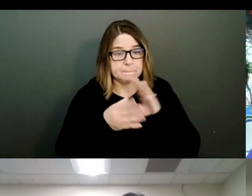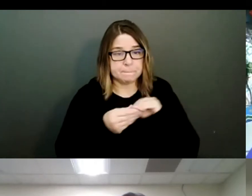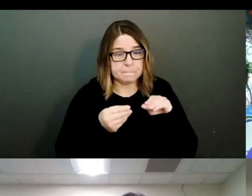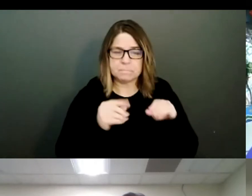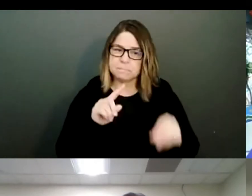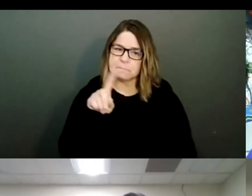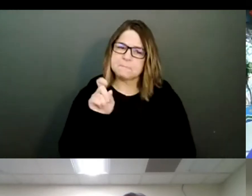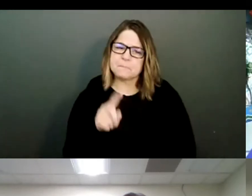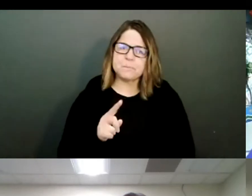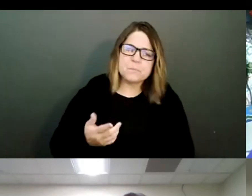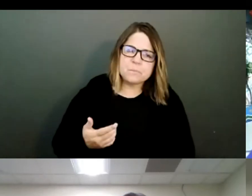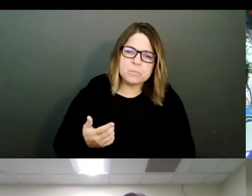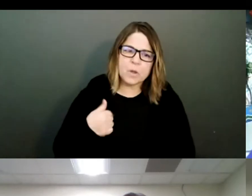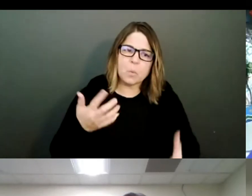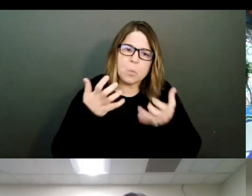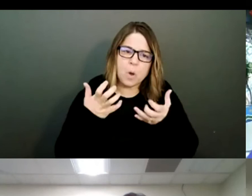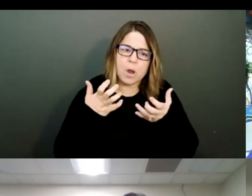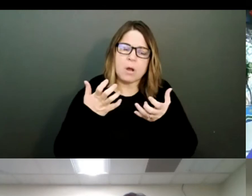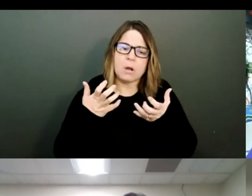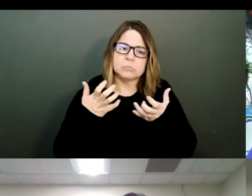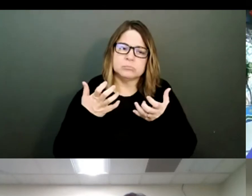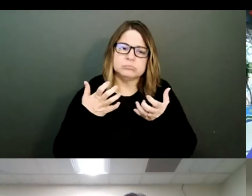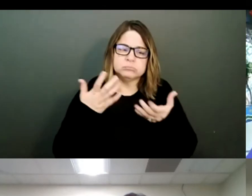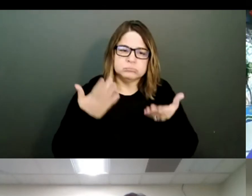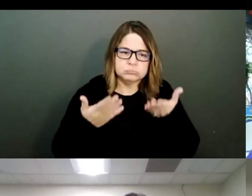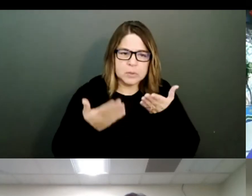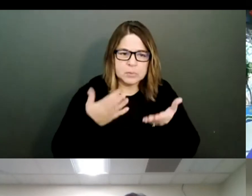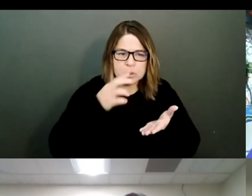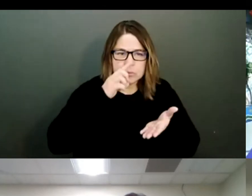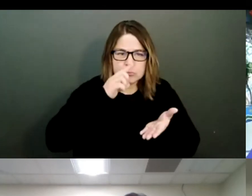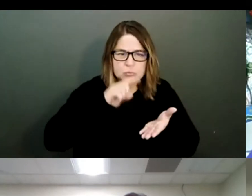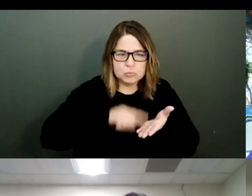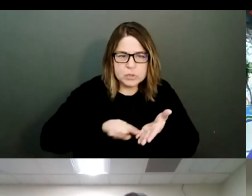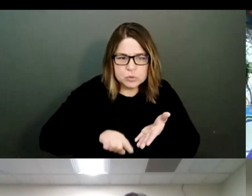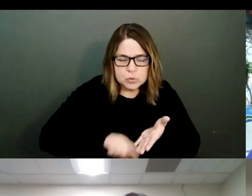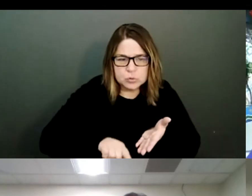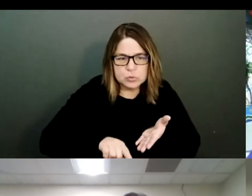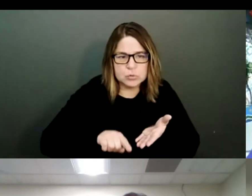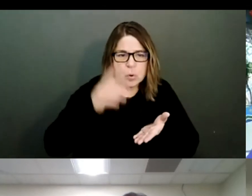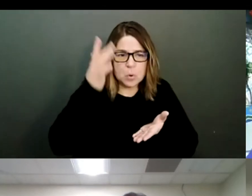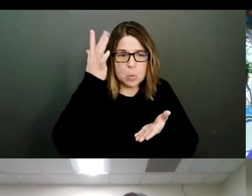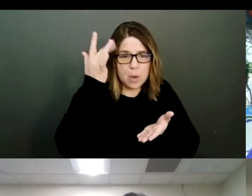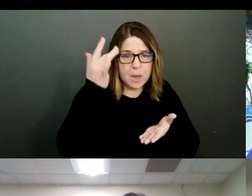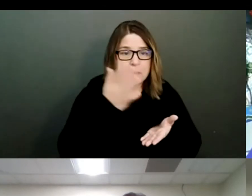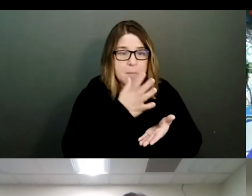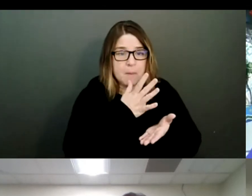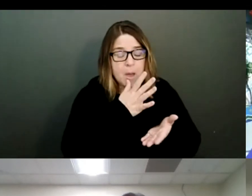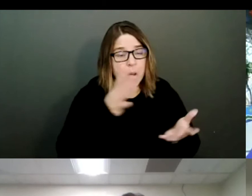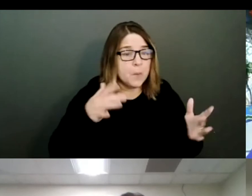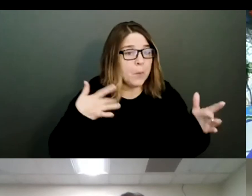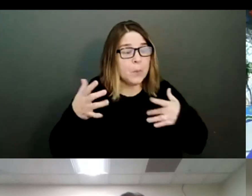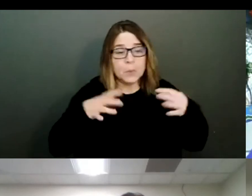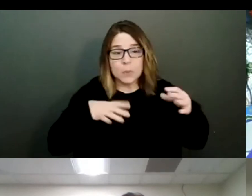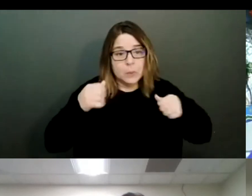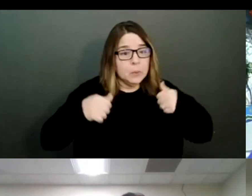like, because I would love to have some answers as to how my mom was so vibrant and now like her